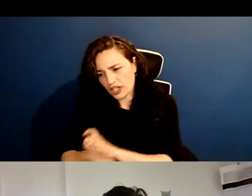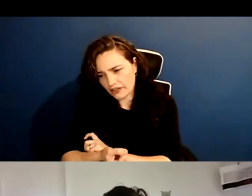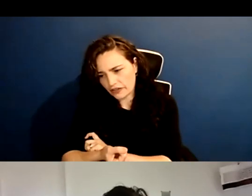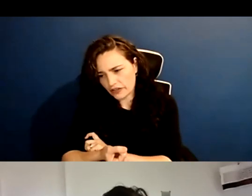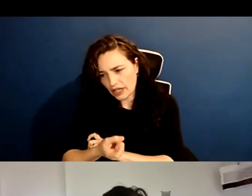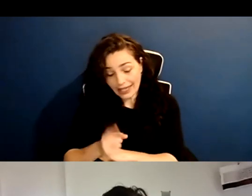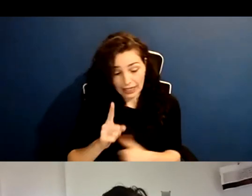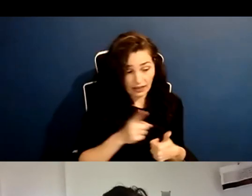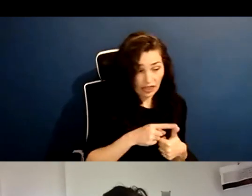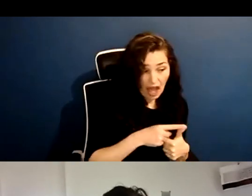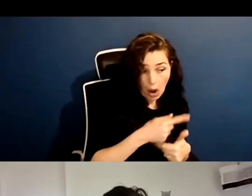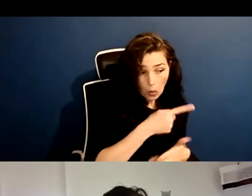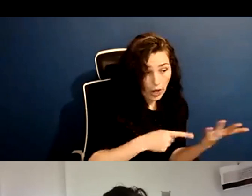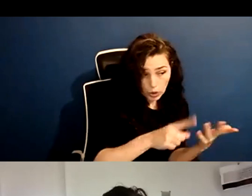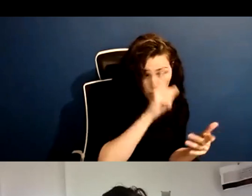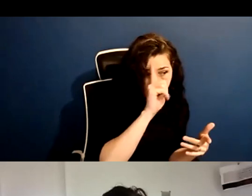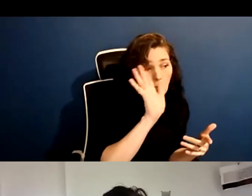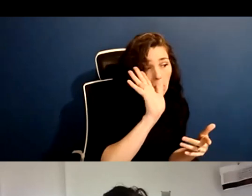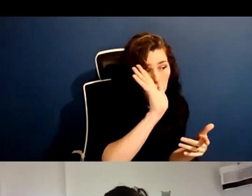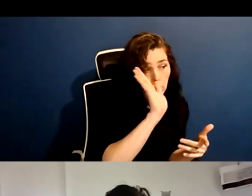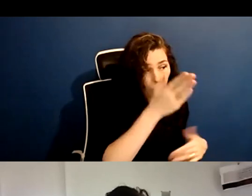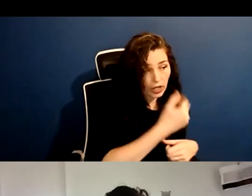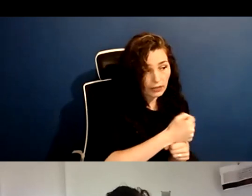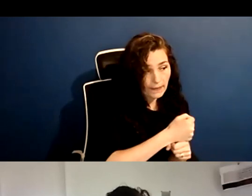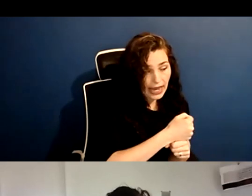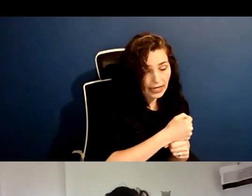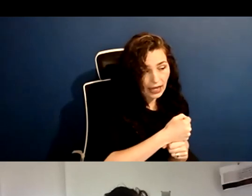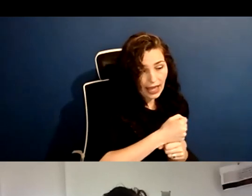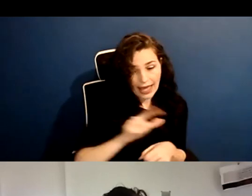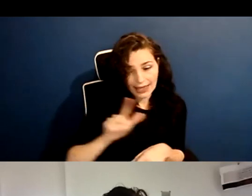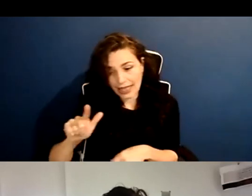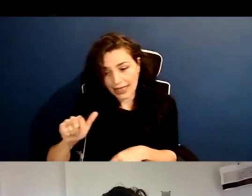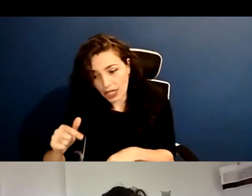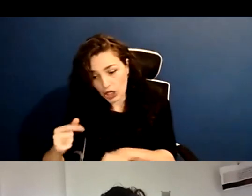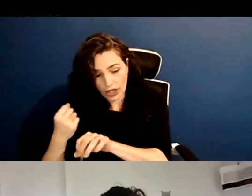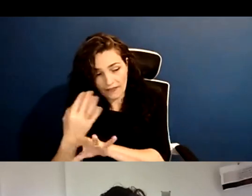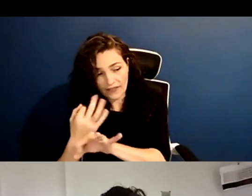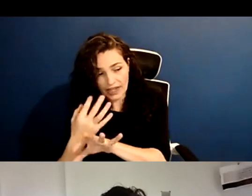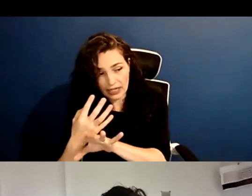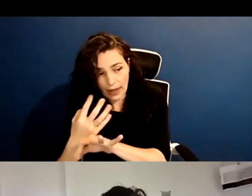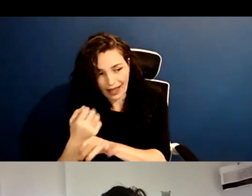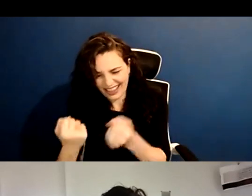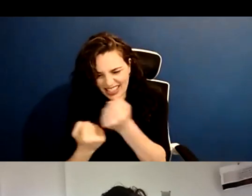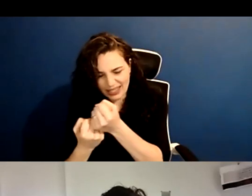creating and the feedback that you got from some of these supporters?